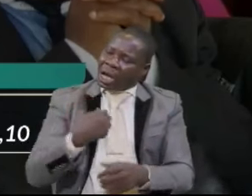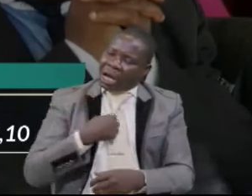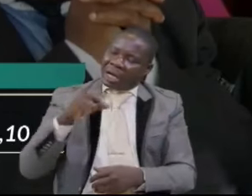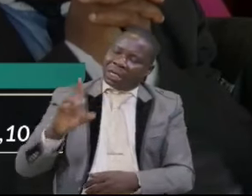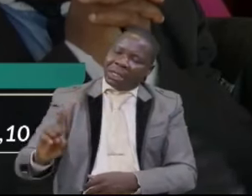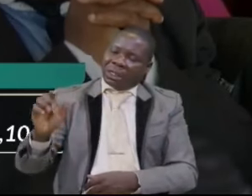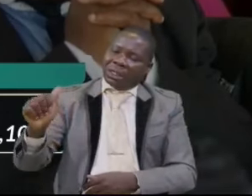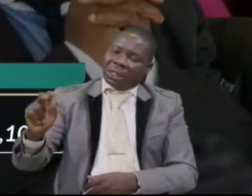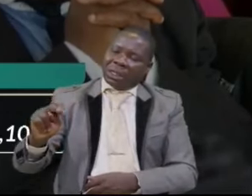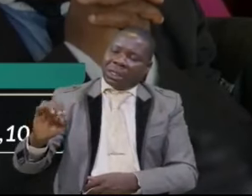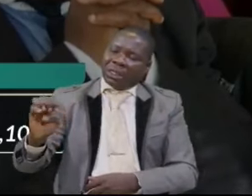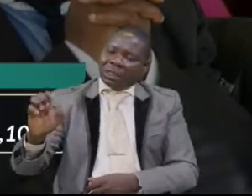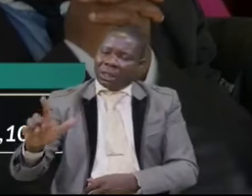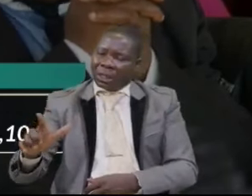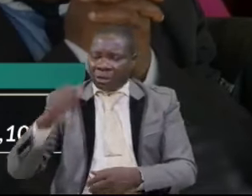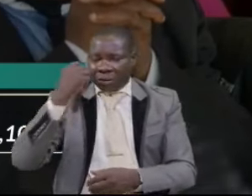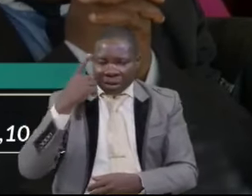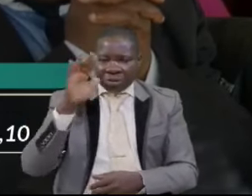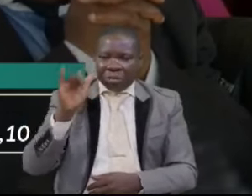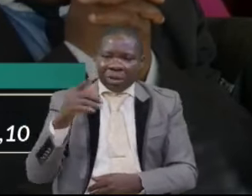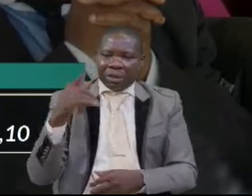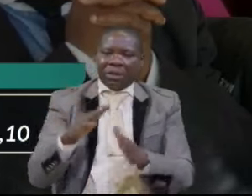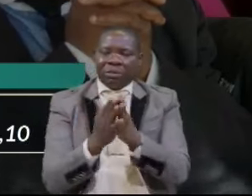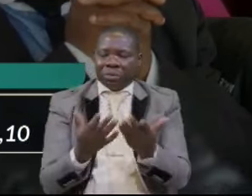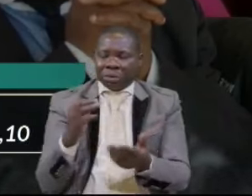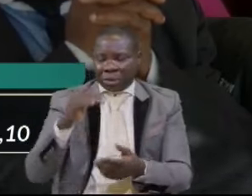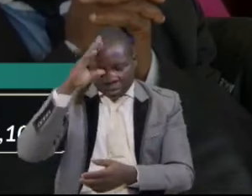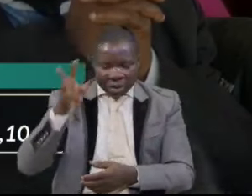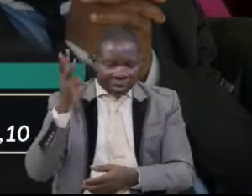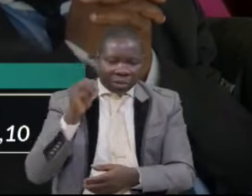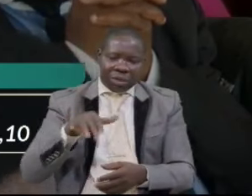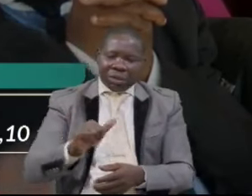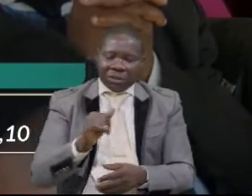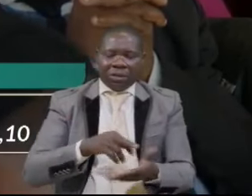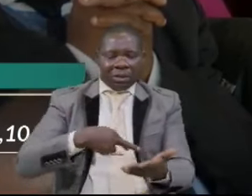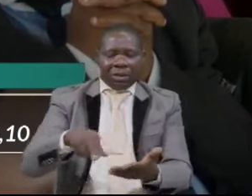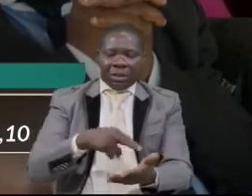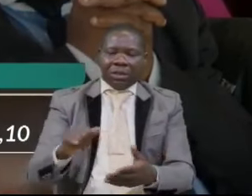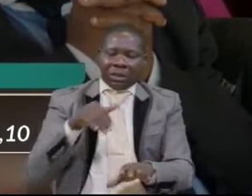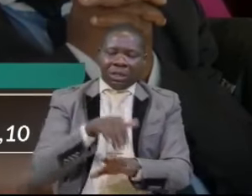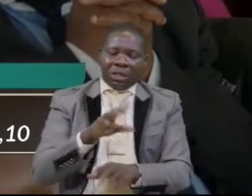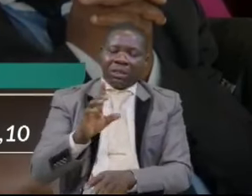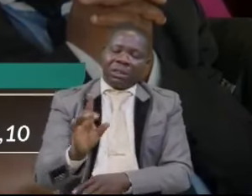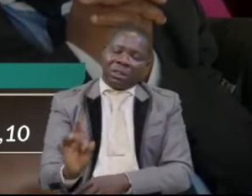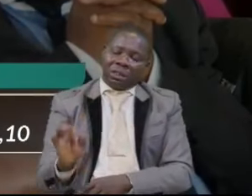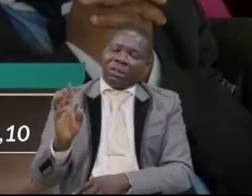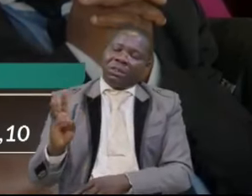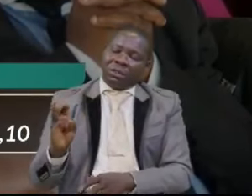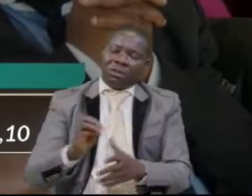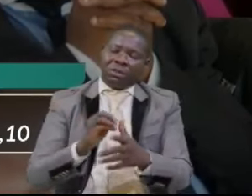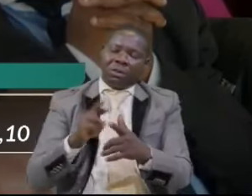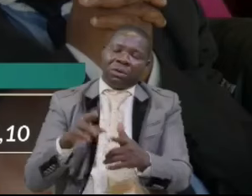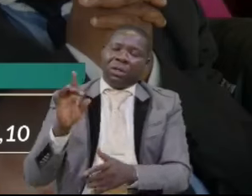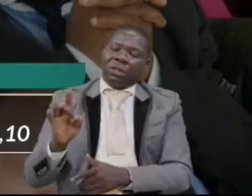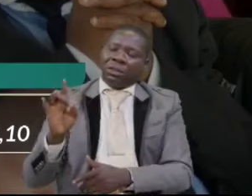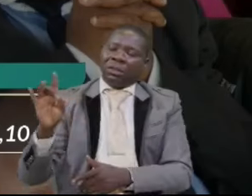the books. The man was still reading at 86 or 88 or at 90. There